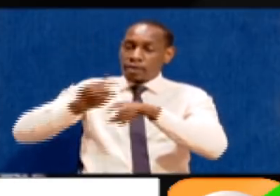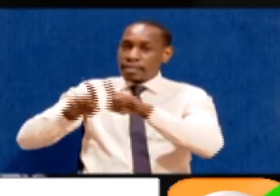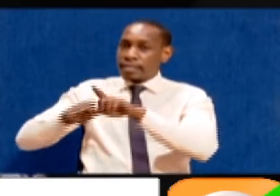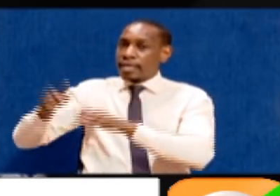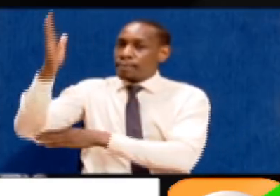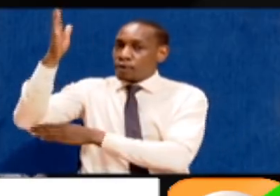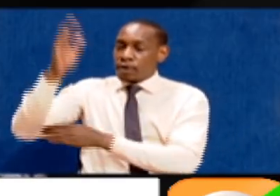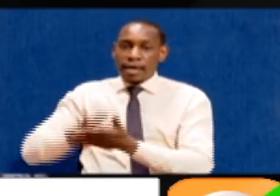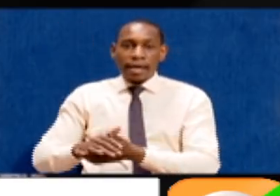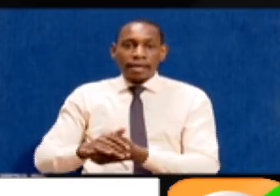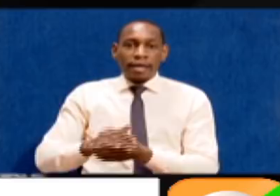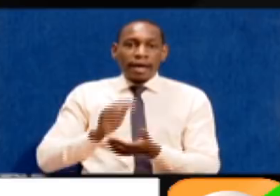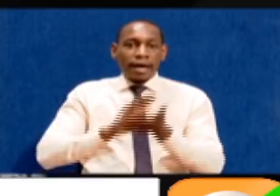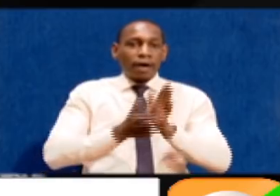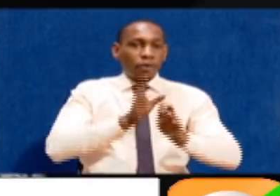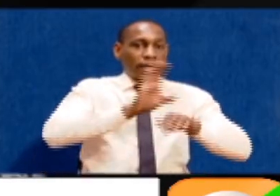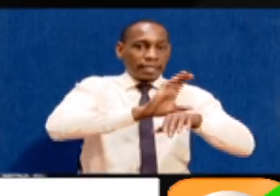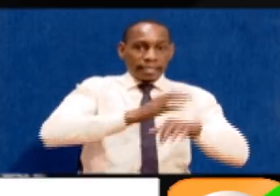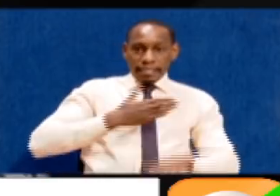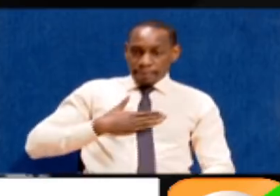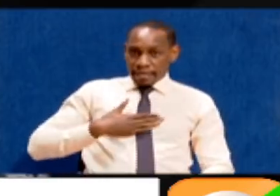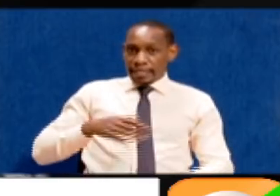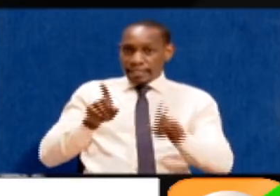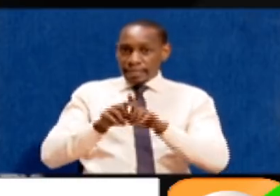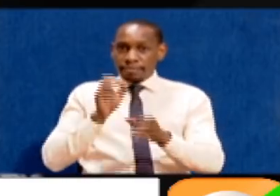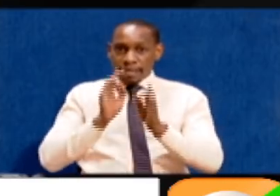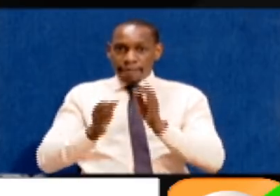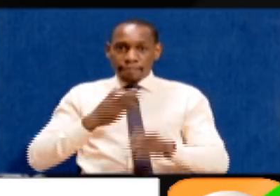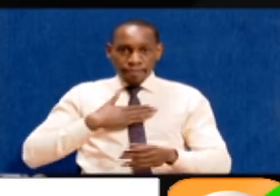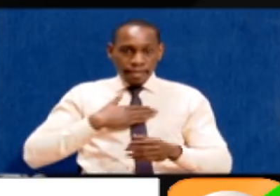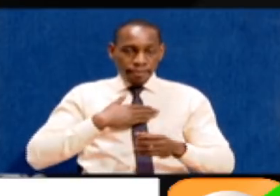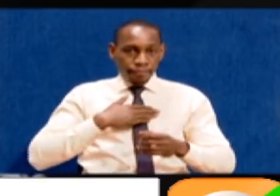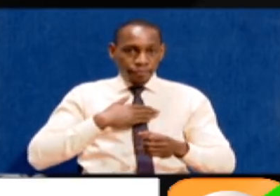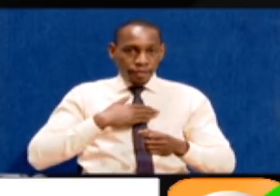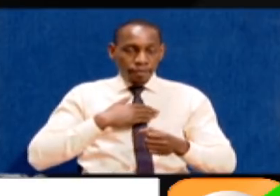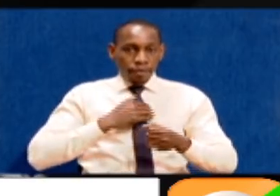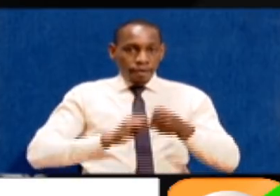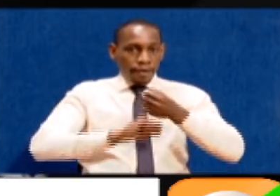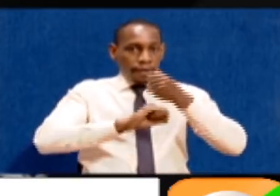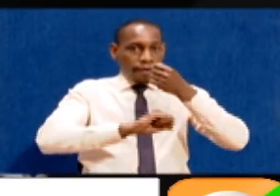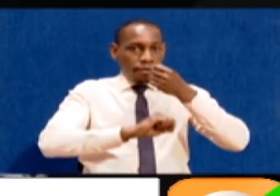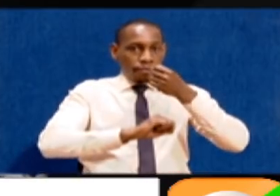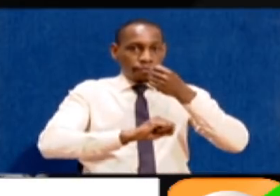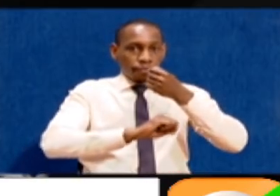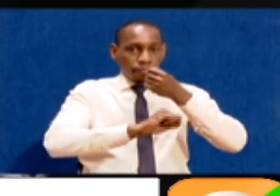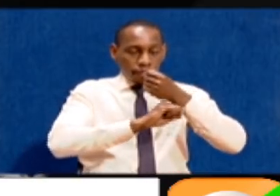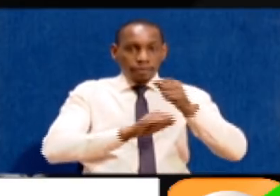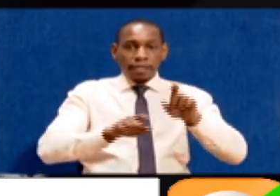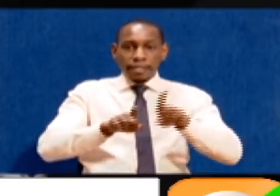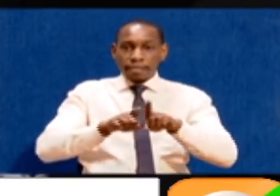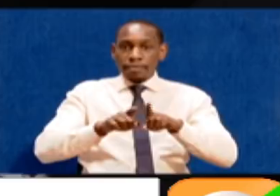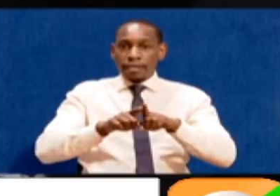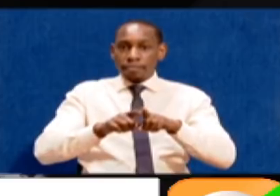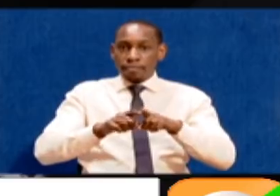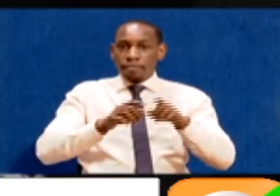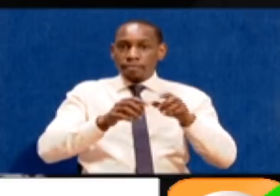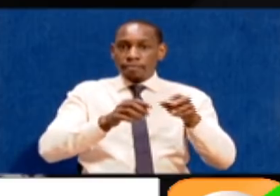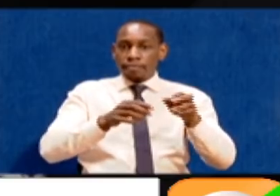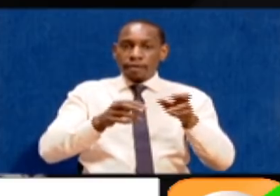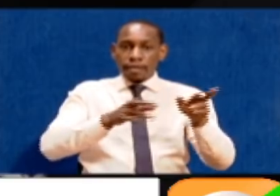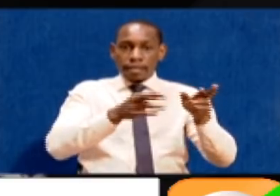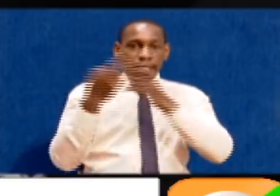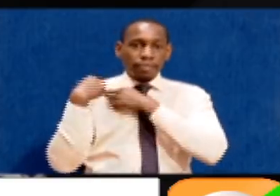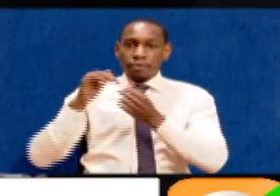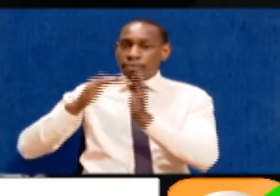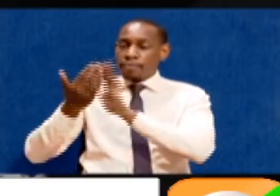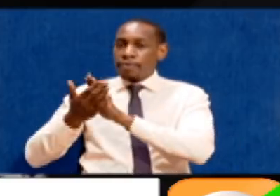God. So there, I don't have a church of my own. Even if I was the founder of it, you are accountable to God for